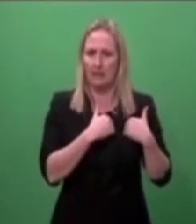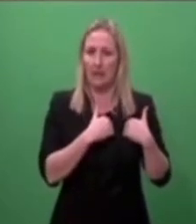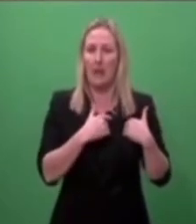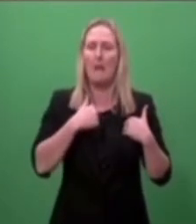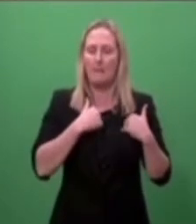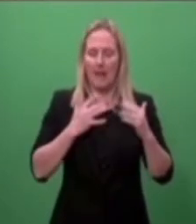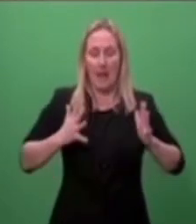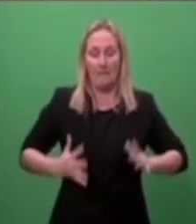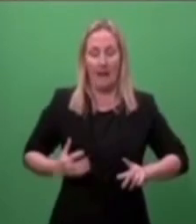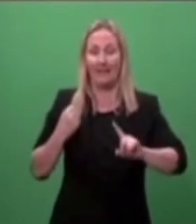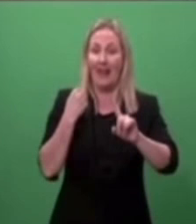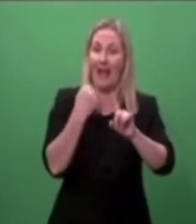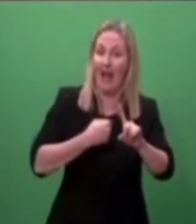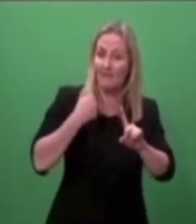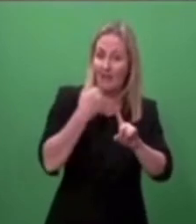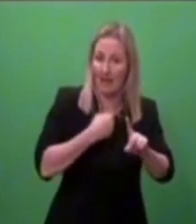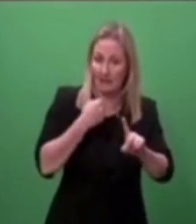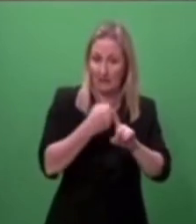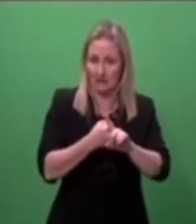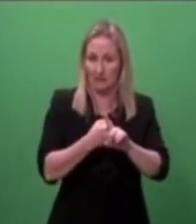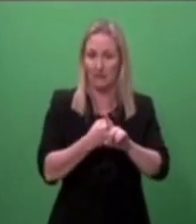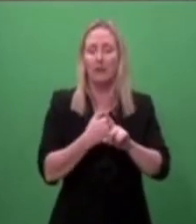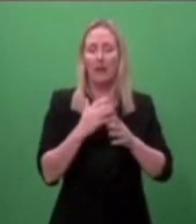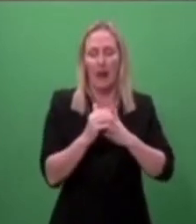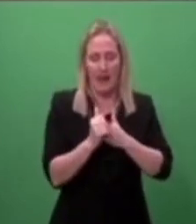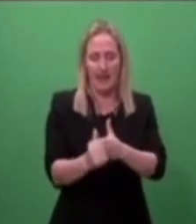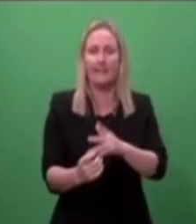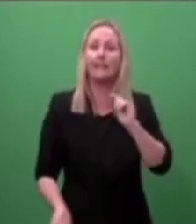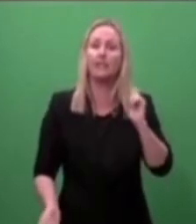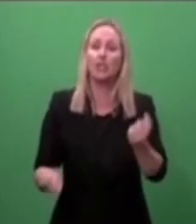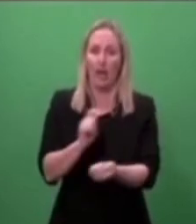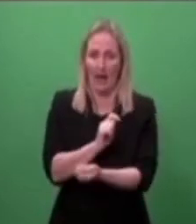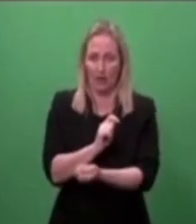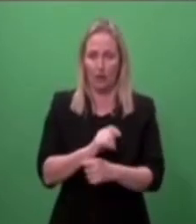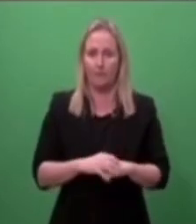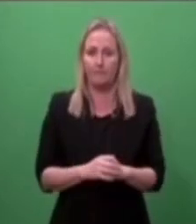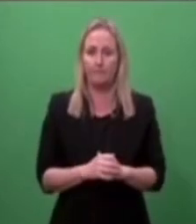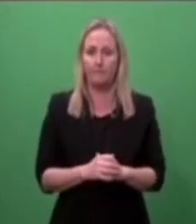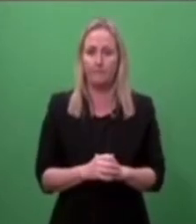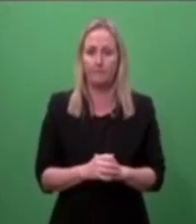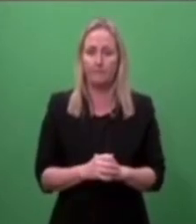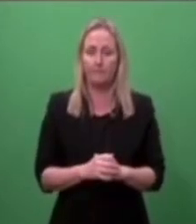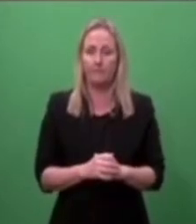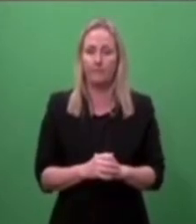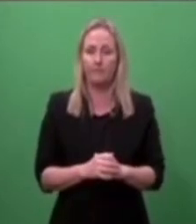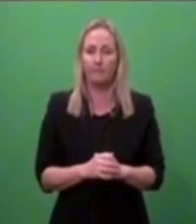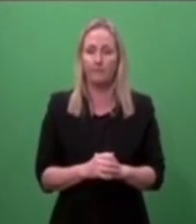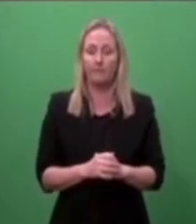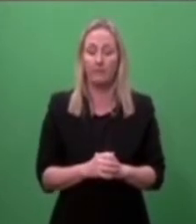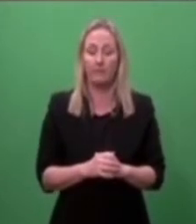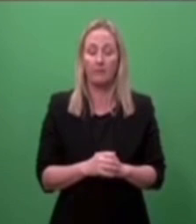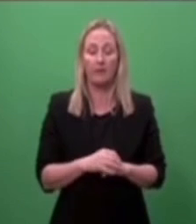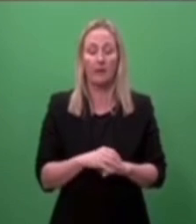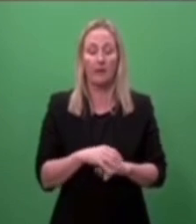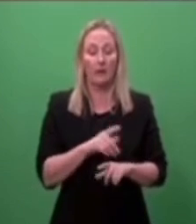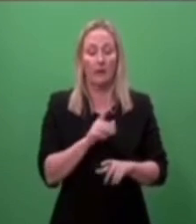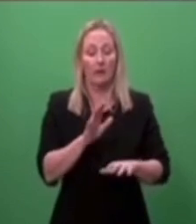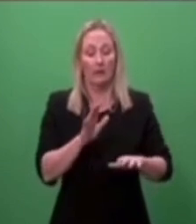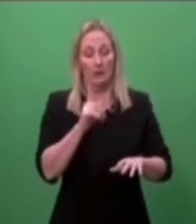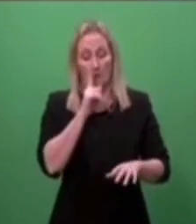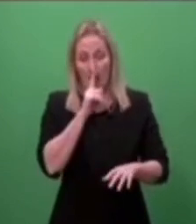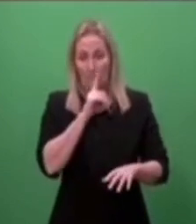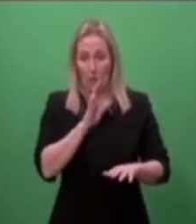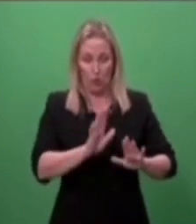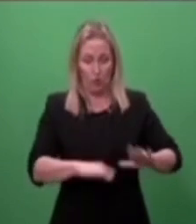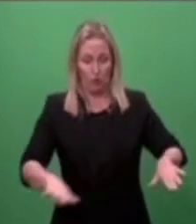advocate and a leader of change, to ensure that not only those who suffered abuse as children long ago, but